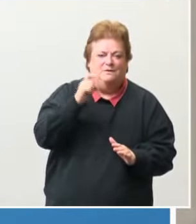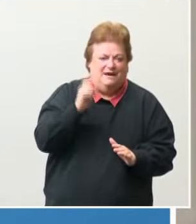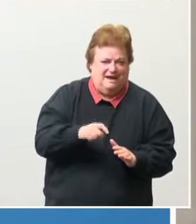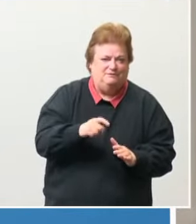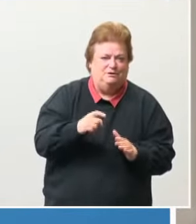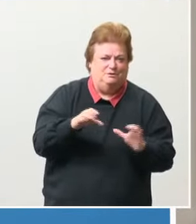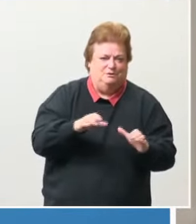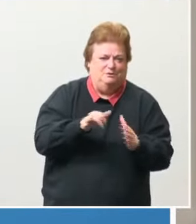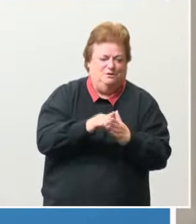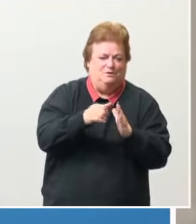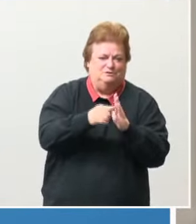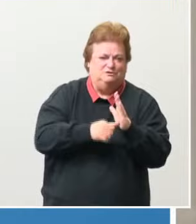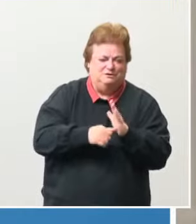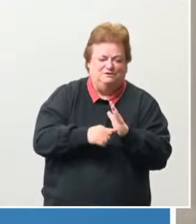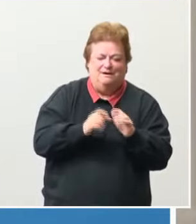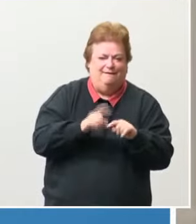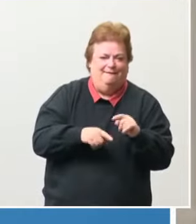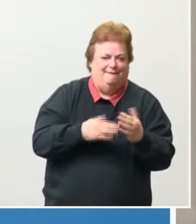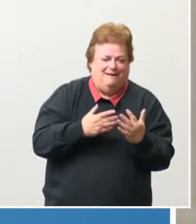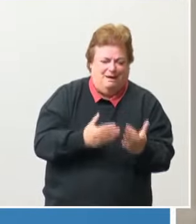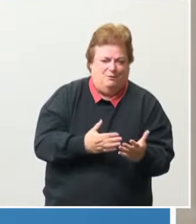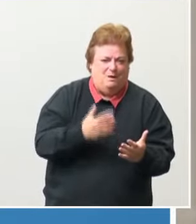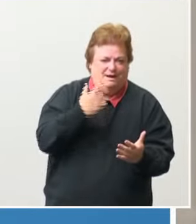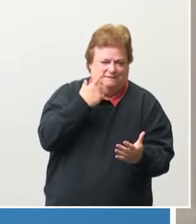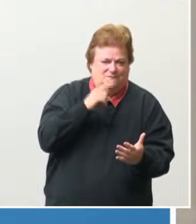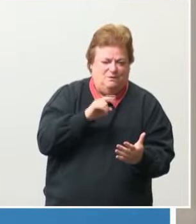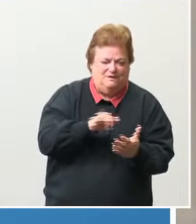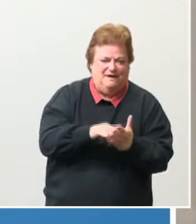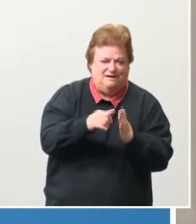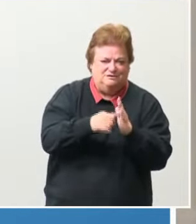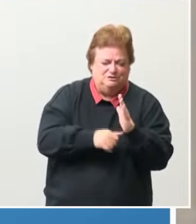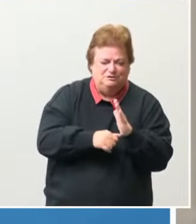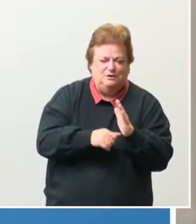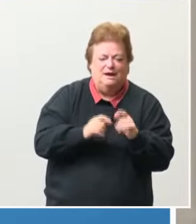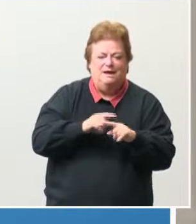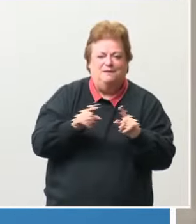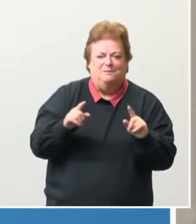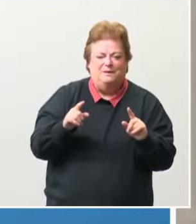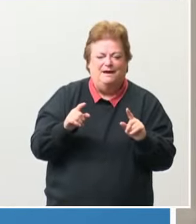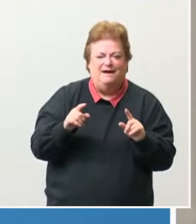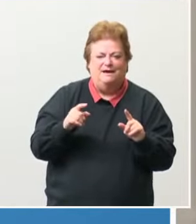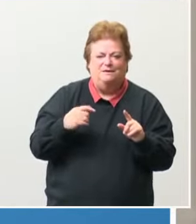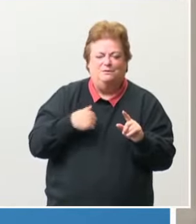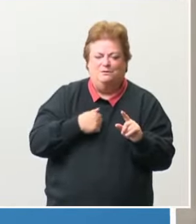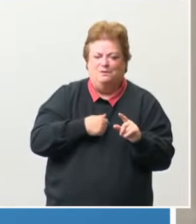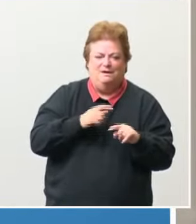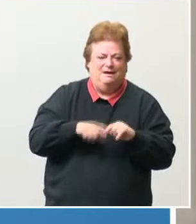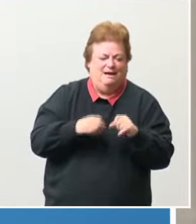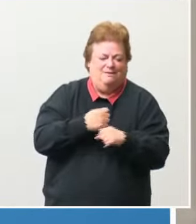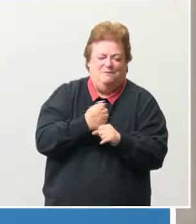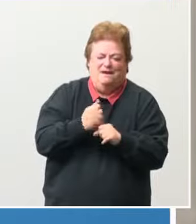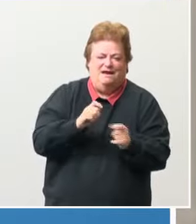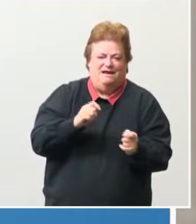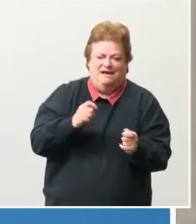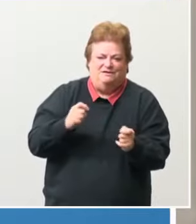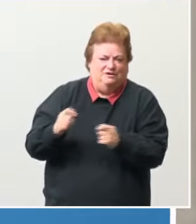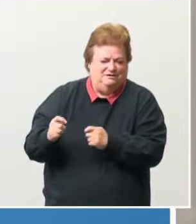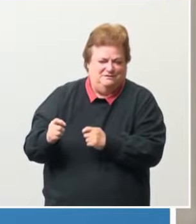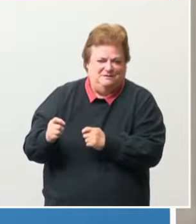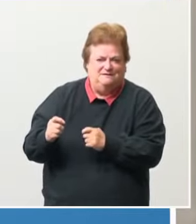today, they really can't wait very long at all. But I can't say that we couldn't make any adjustments there if push came to